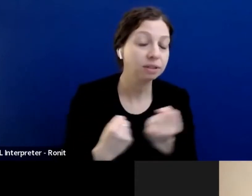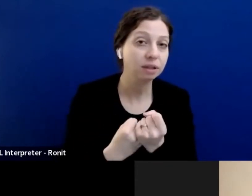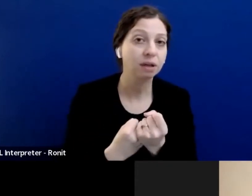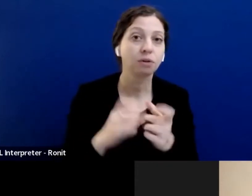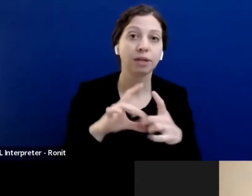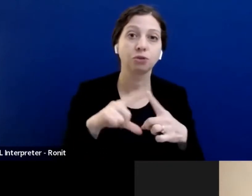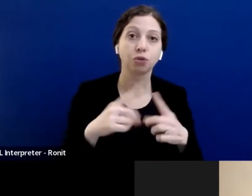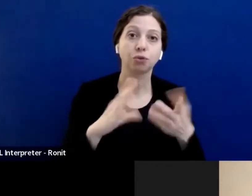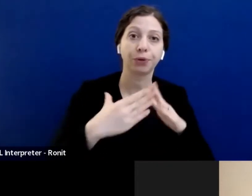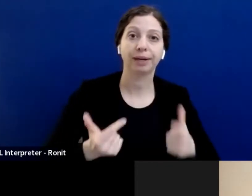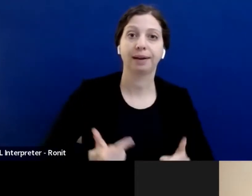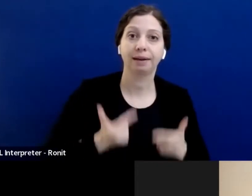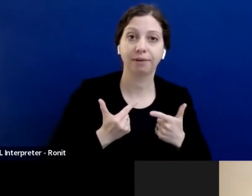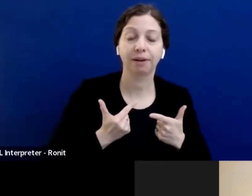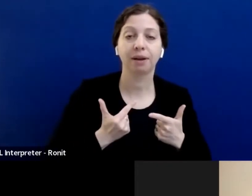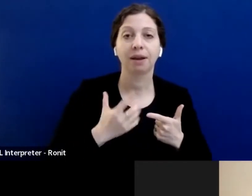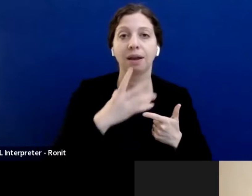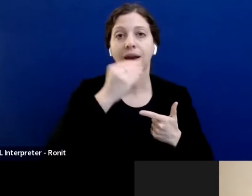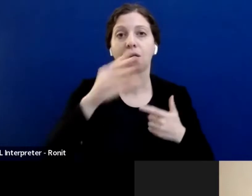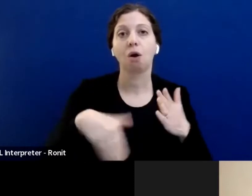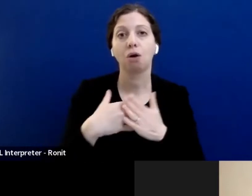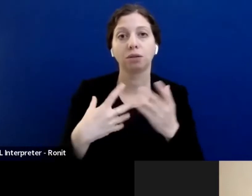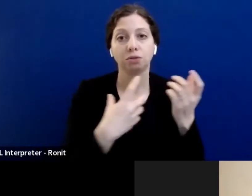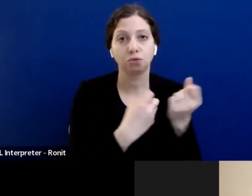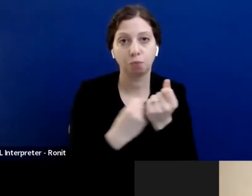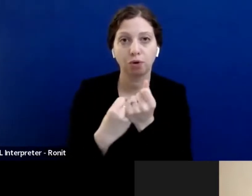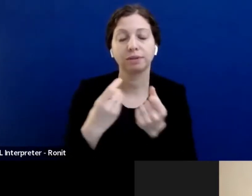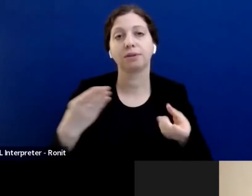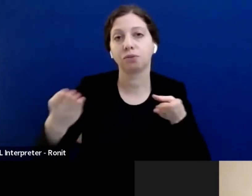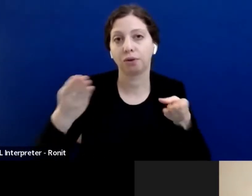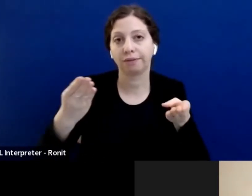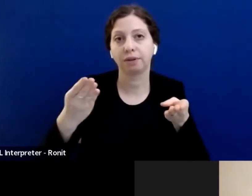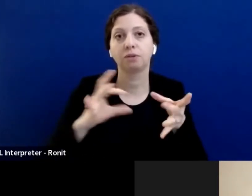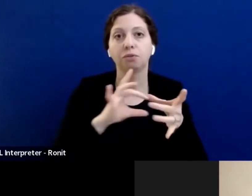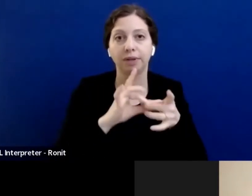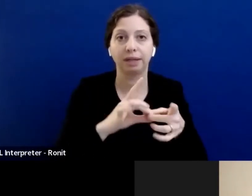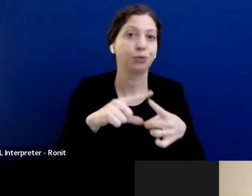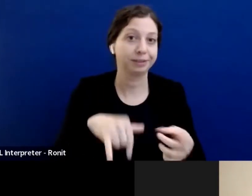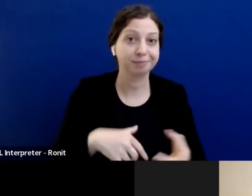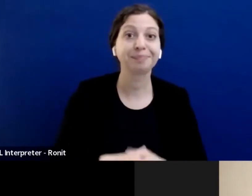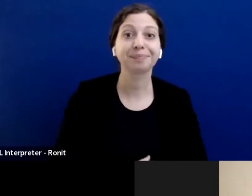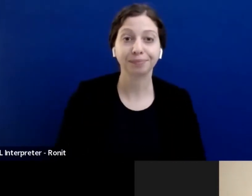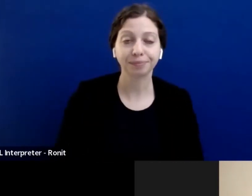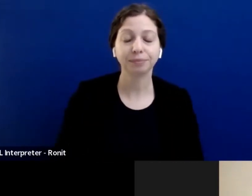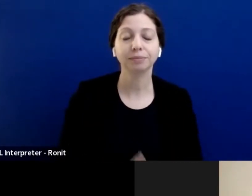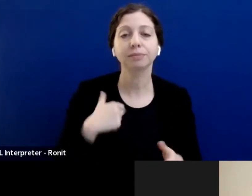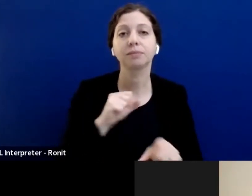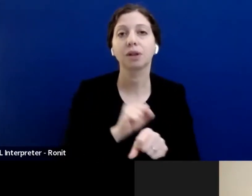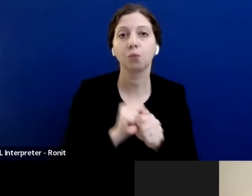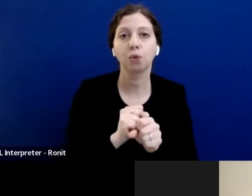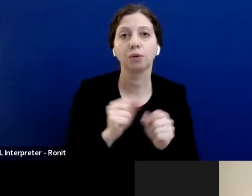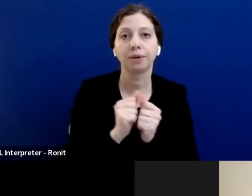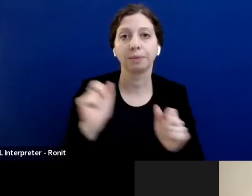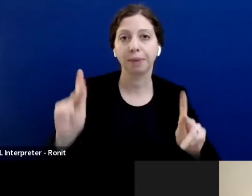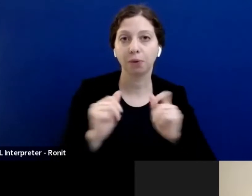community living and all of the supports and services that go along with it. I've worked alongside people